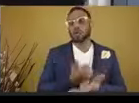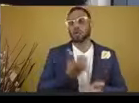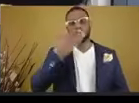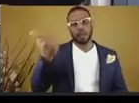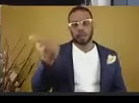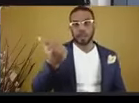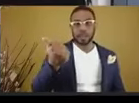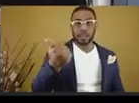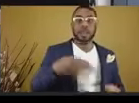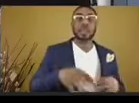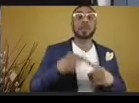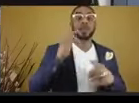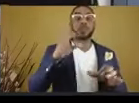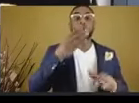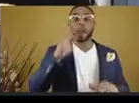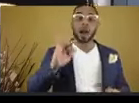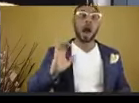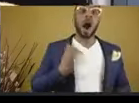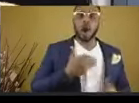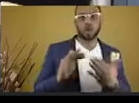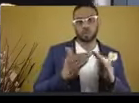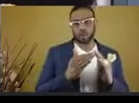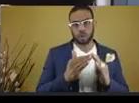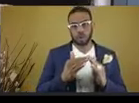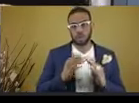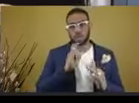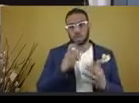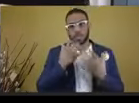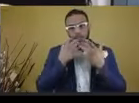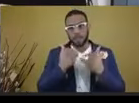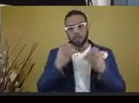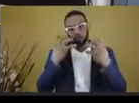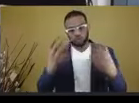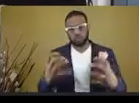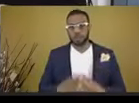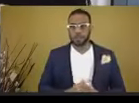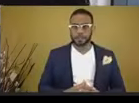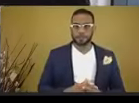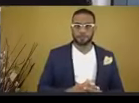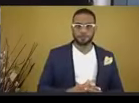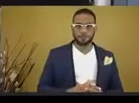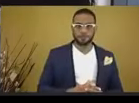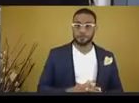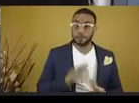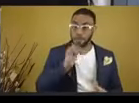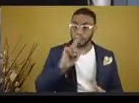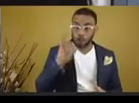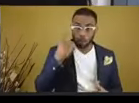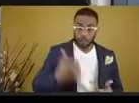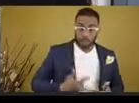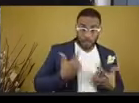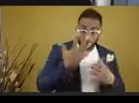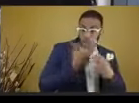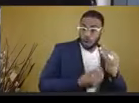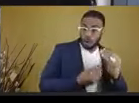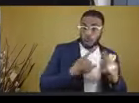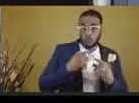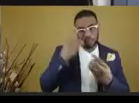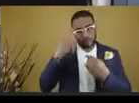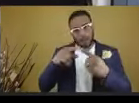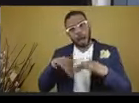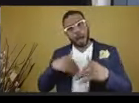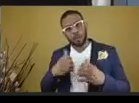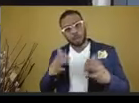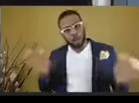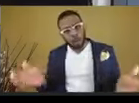especially to do better by our community, which has sacrificed so much. Not just with the lives lost, but when you think about how we